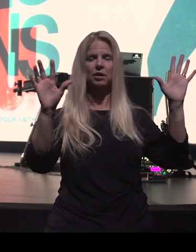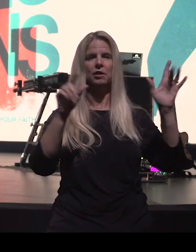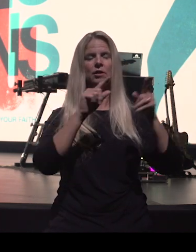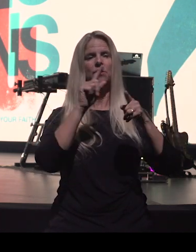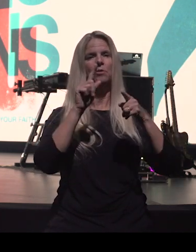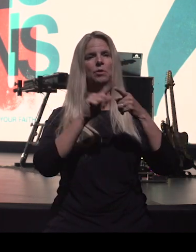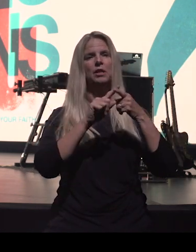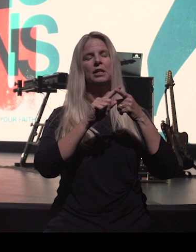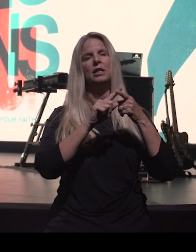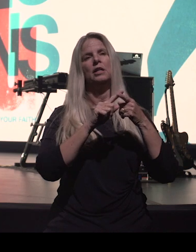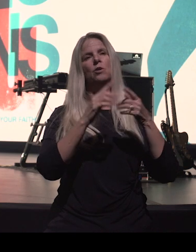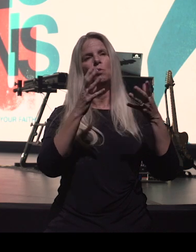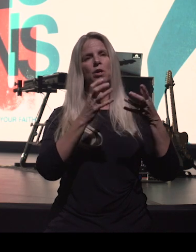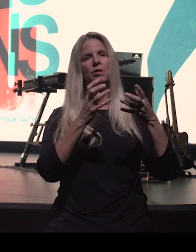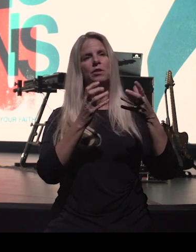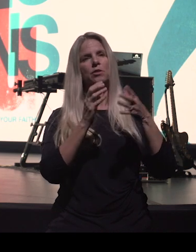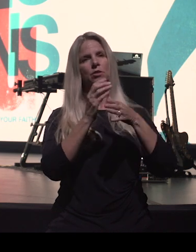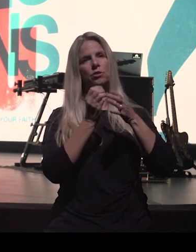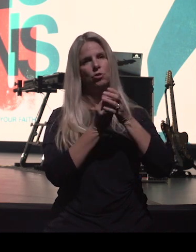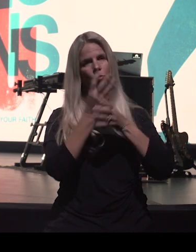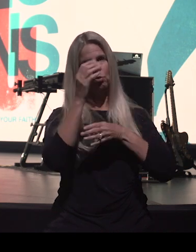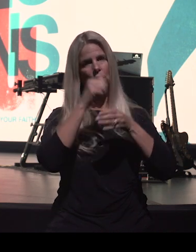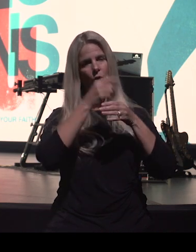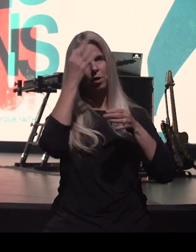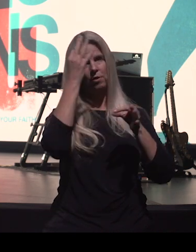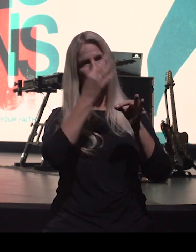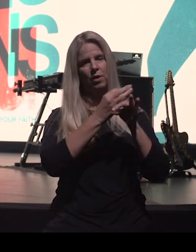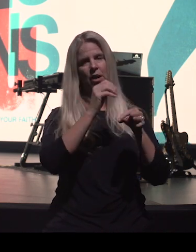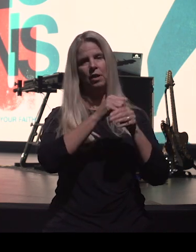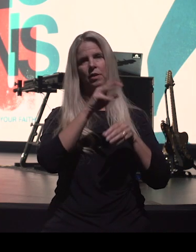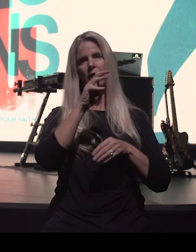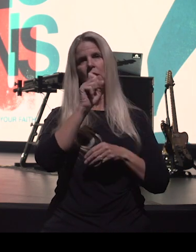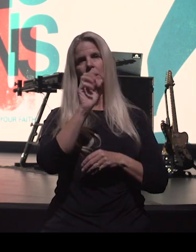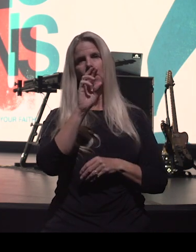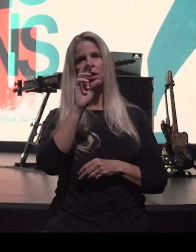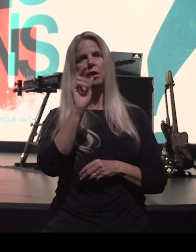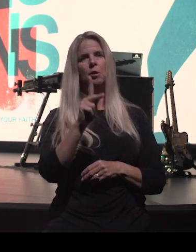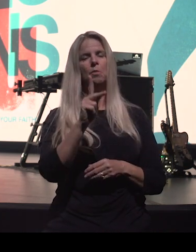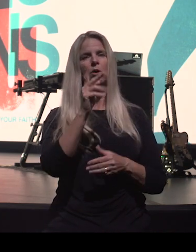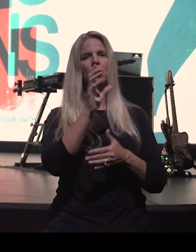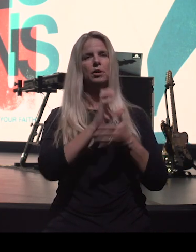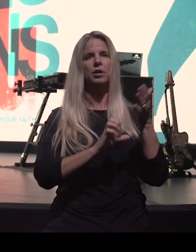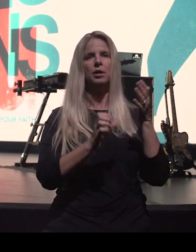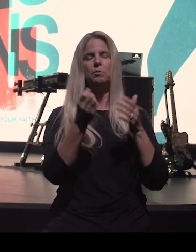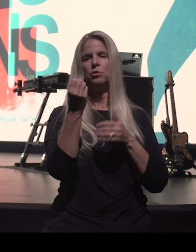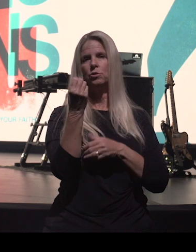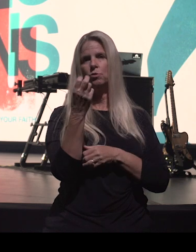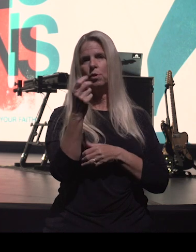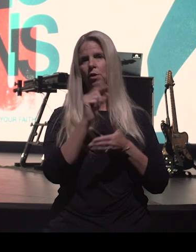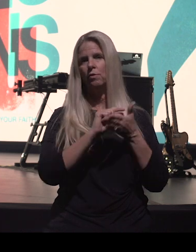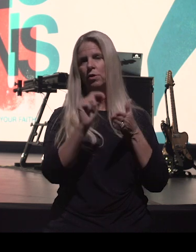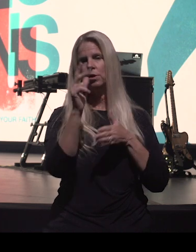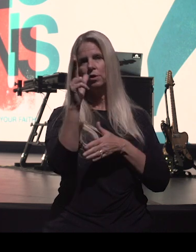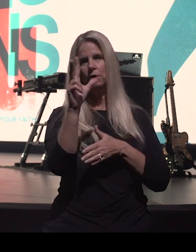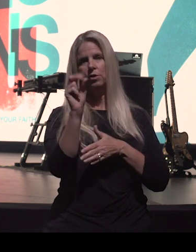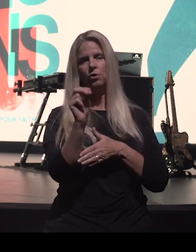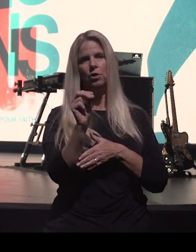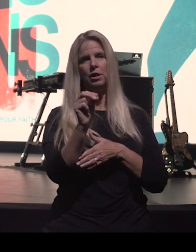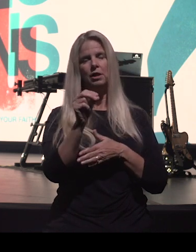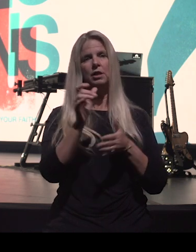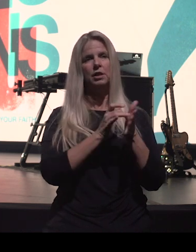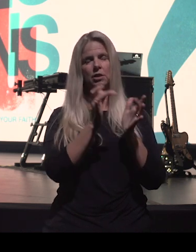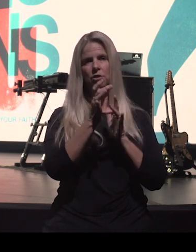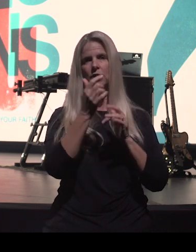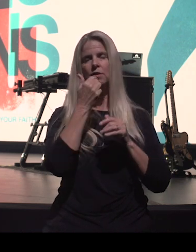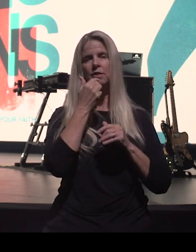our faith, our love for him. Mark chapter 12, verse 30 says this, the words of Jesus, love the Lord your